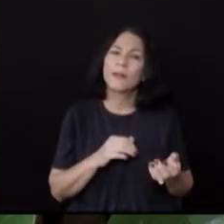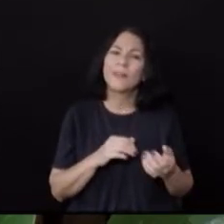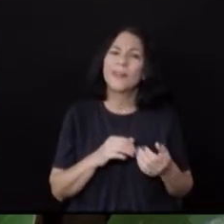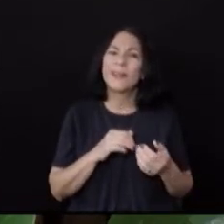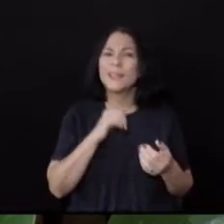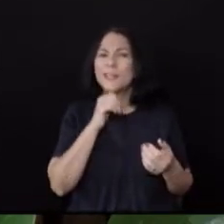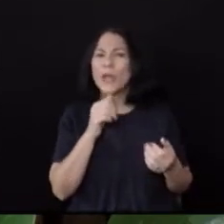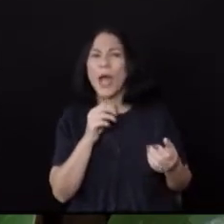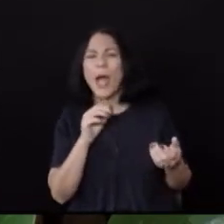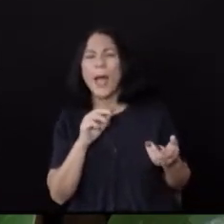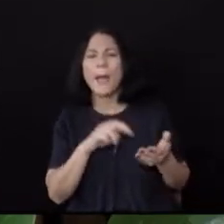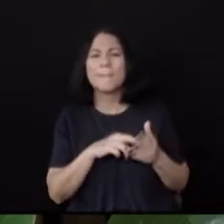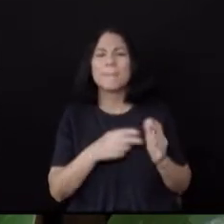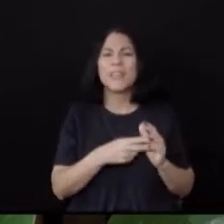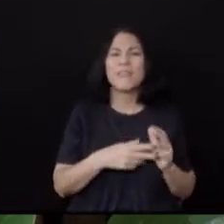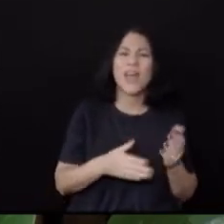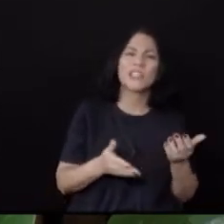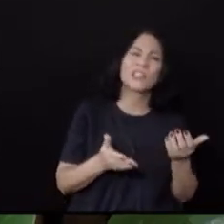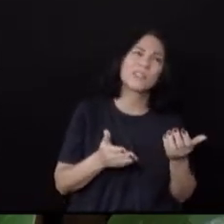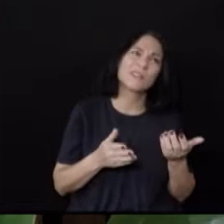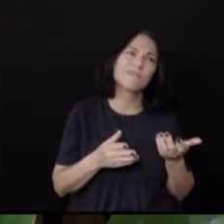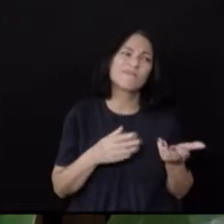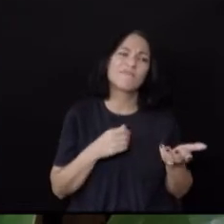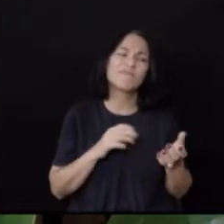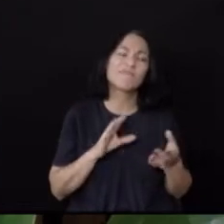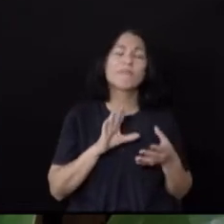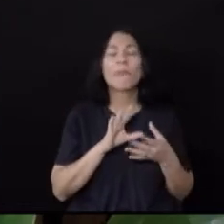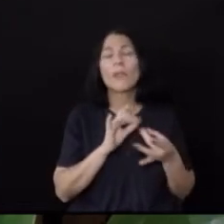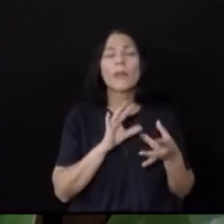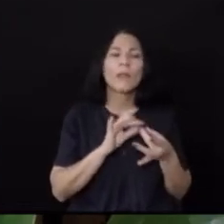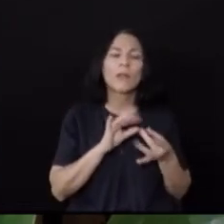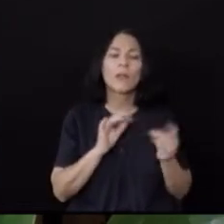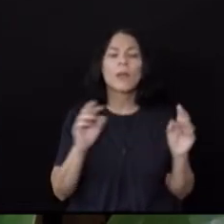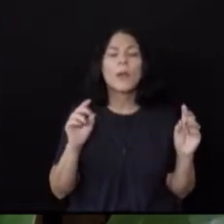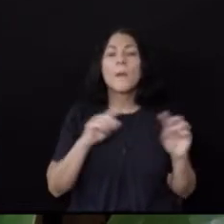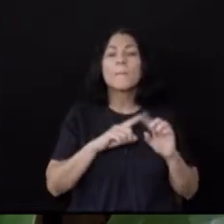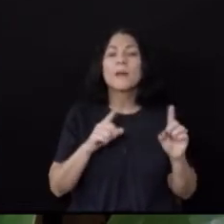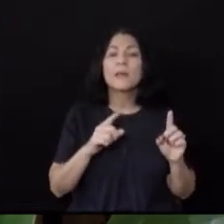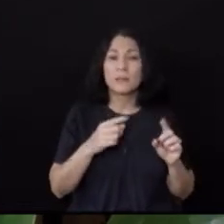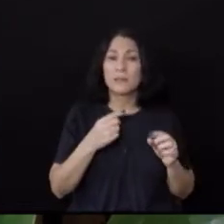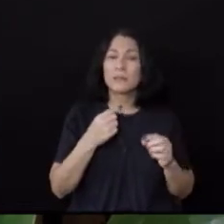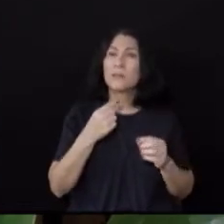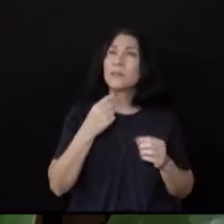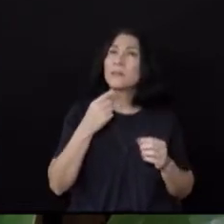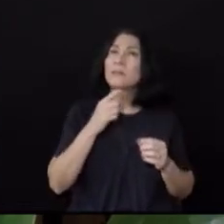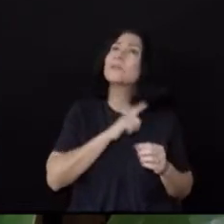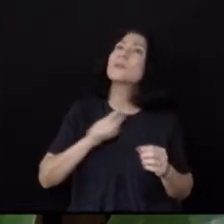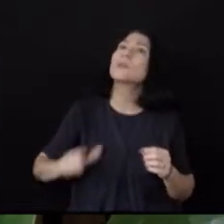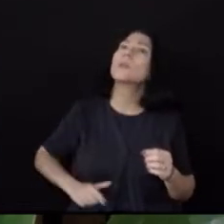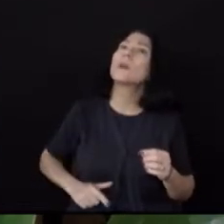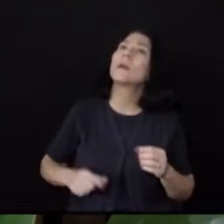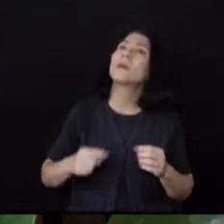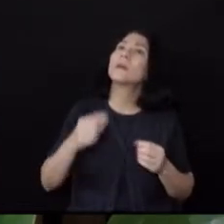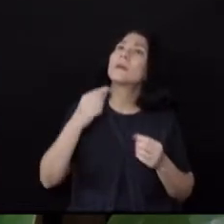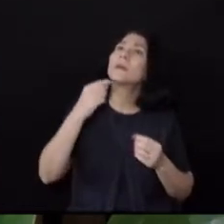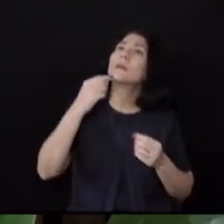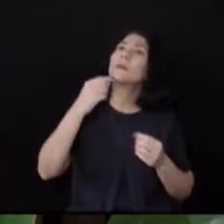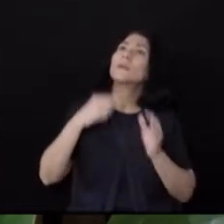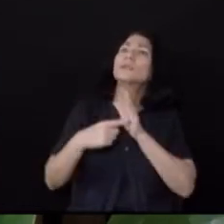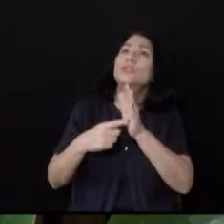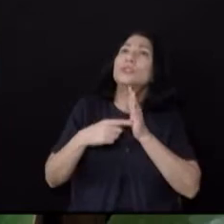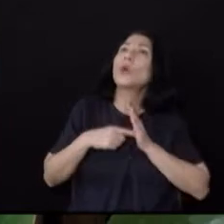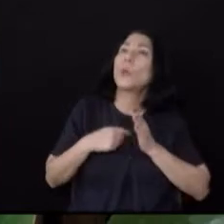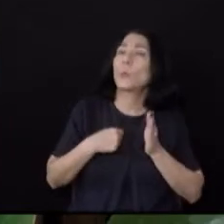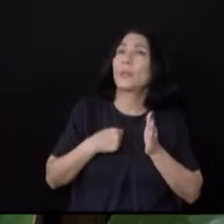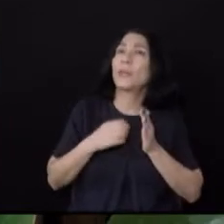or in a cliche Christianese kind of way. I mean, seriously, pray. Say, Lord, show me. Show me. Lead me.